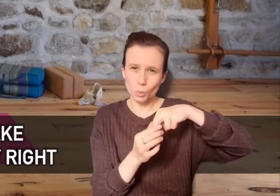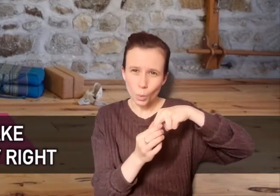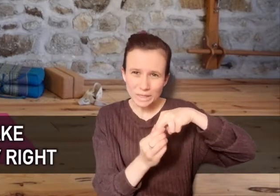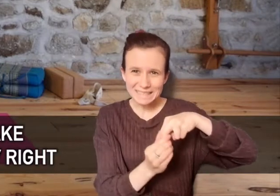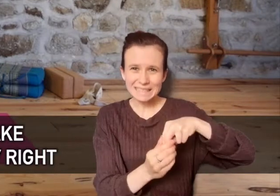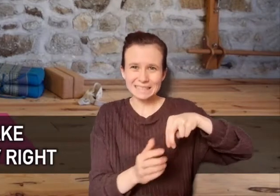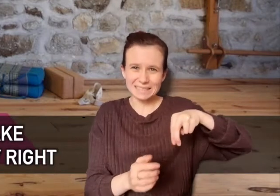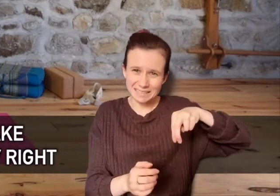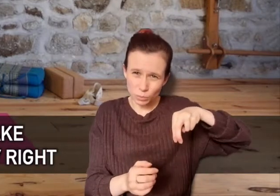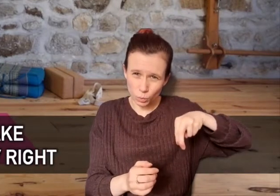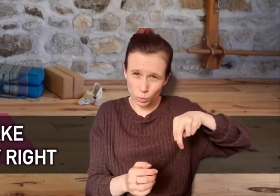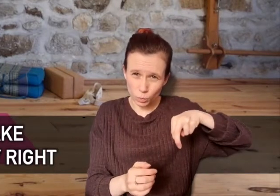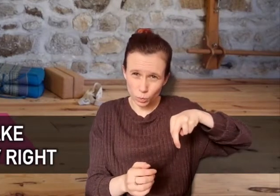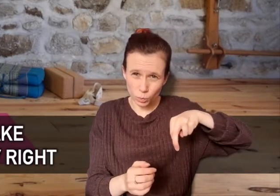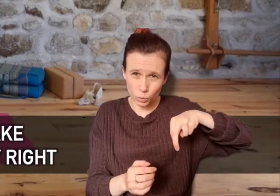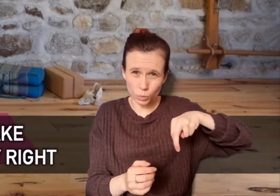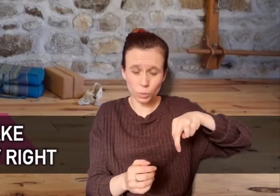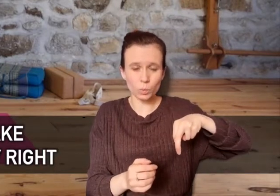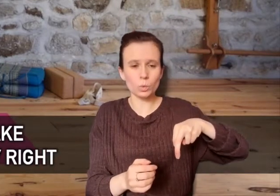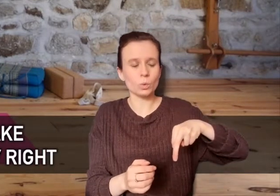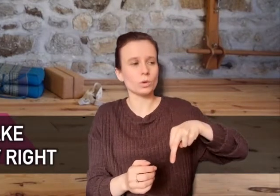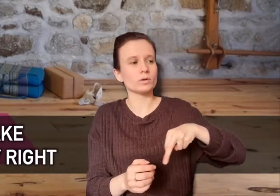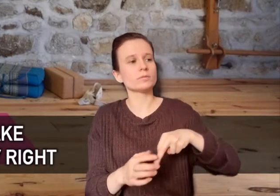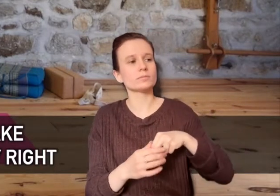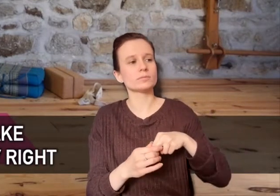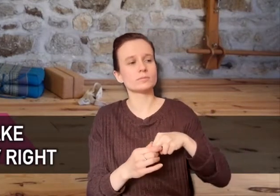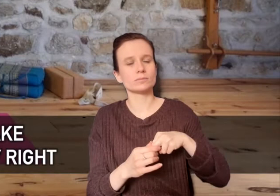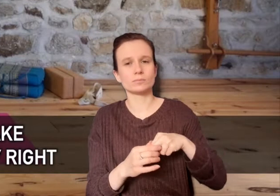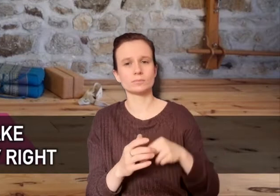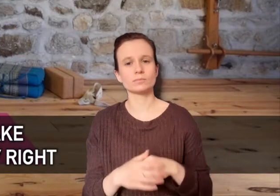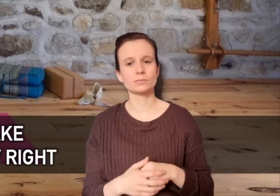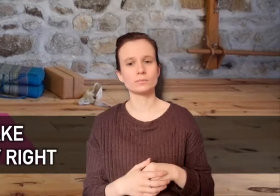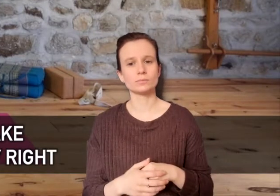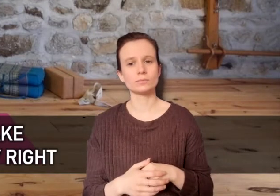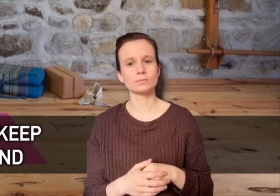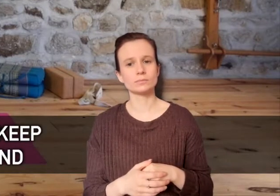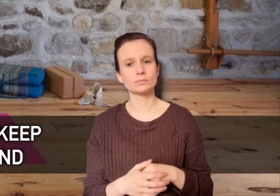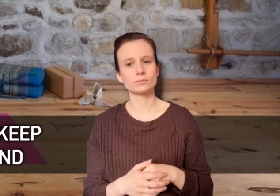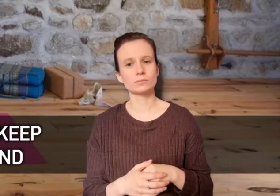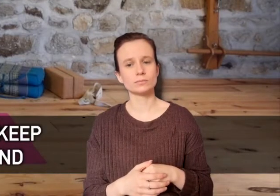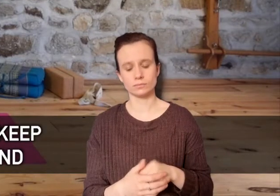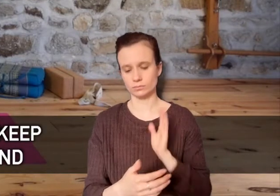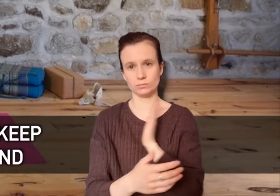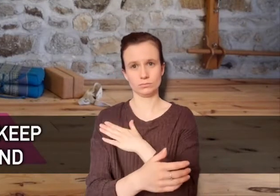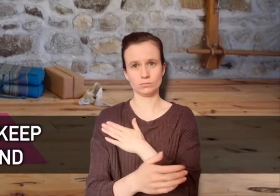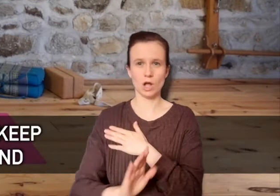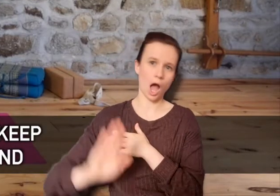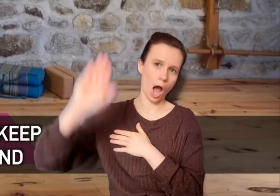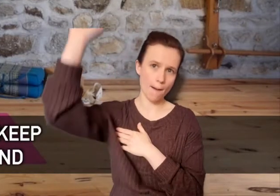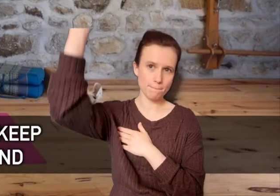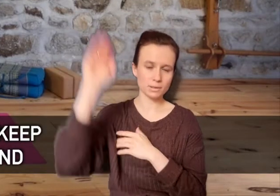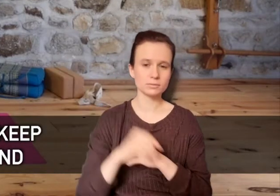not just using my quads to take control of this. I'm going to take my right arm up to the ceiling. I'm going to keep